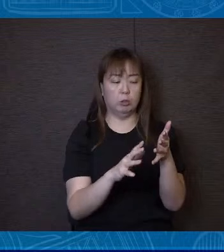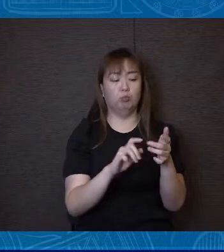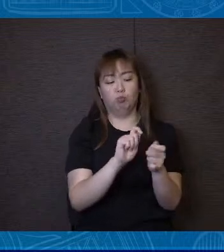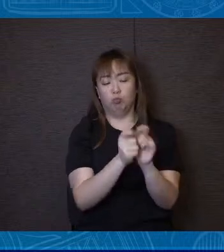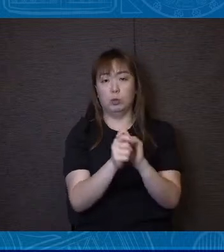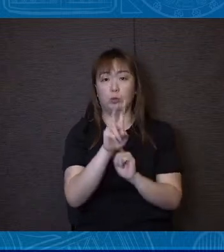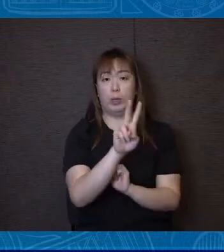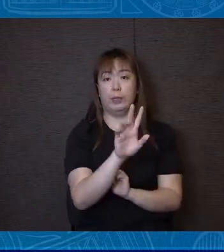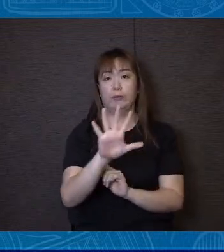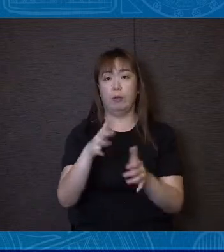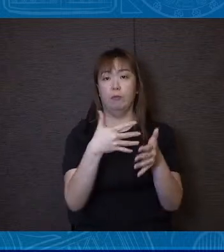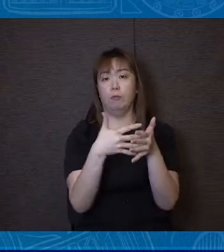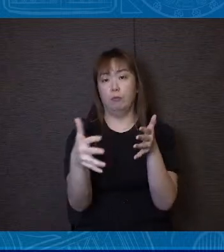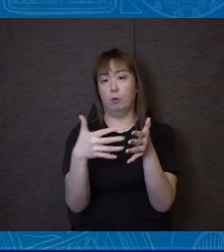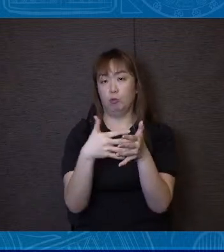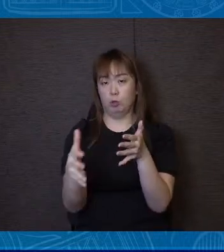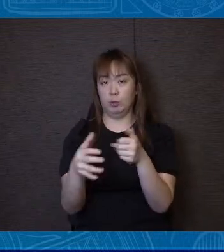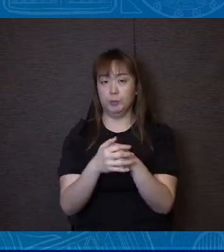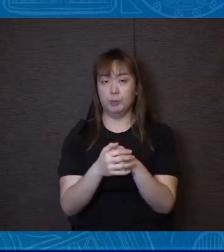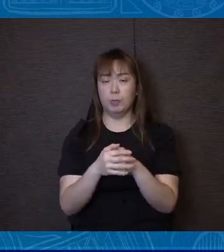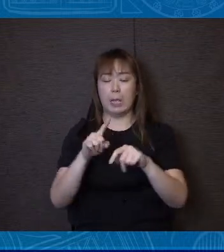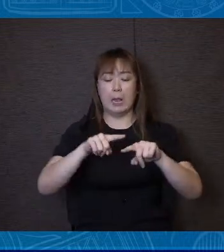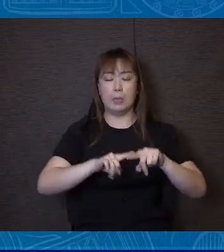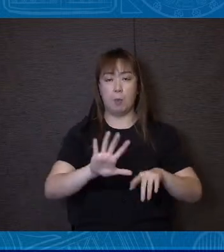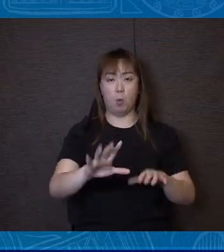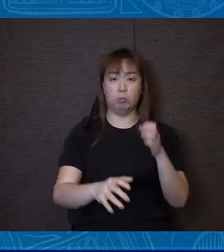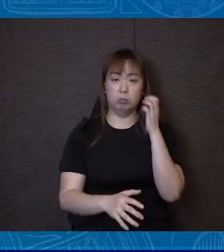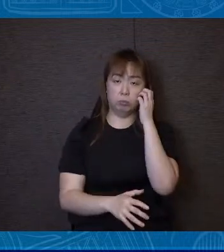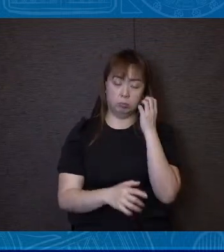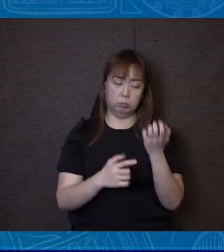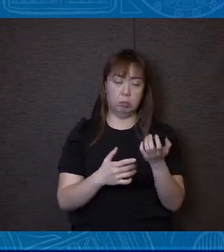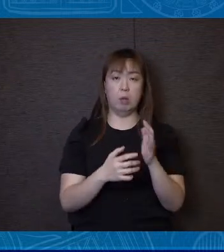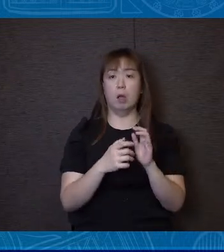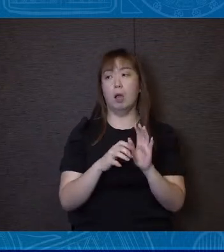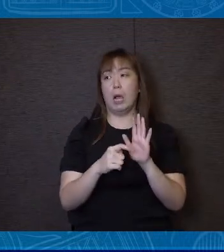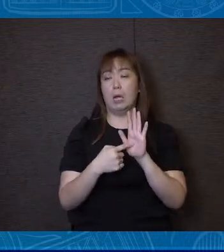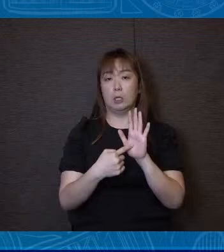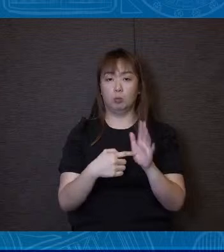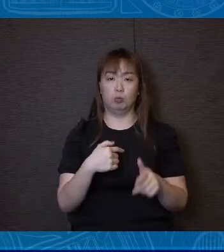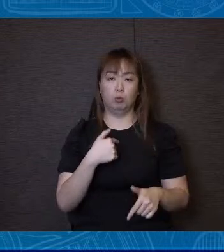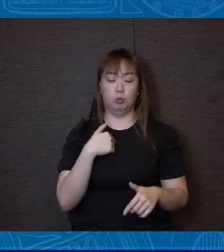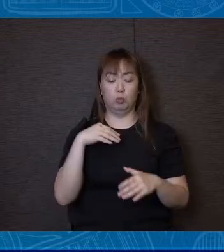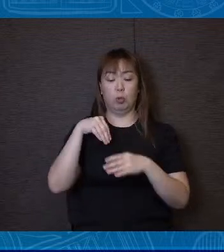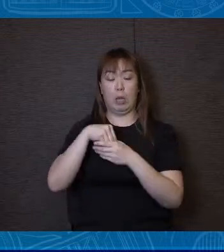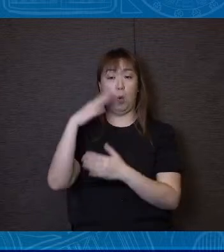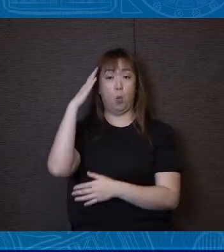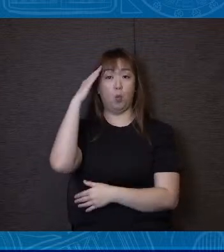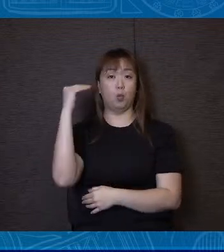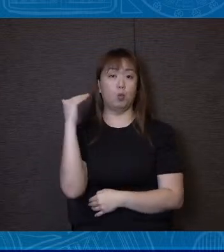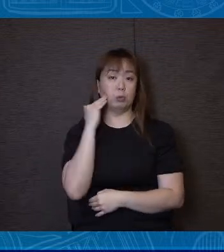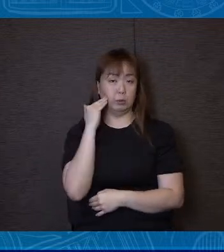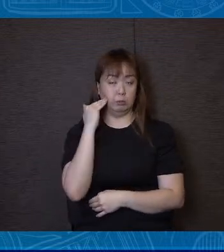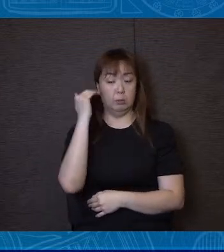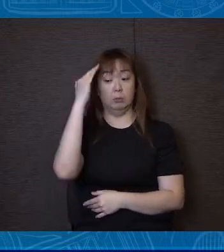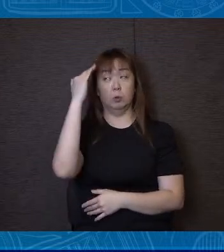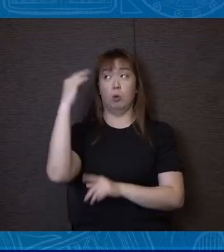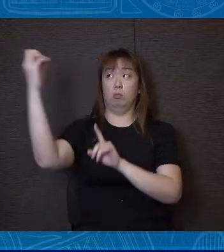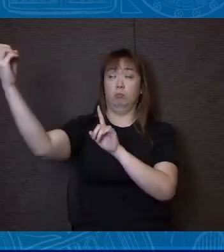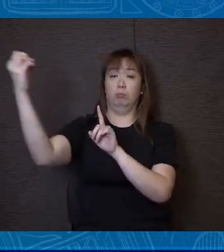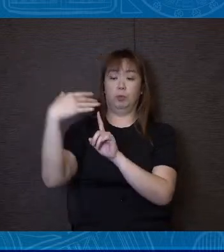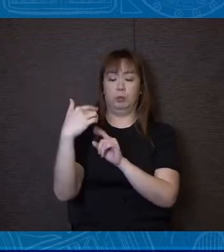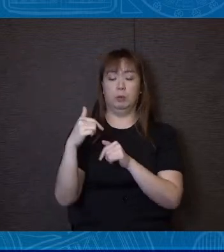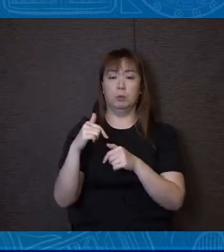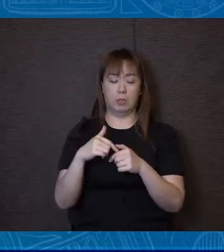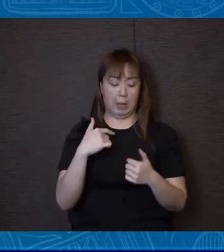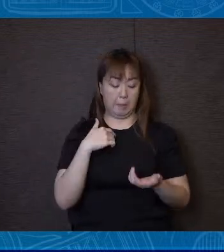and based on your device's language. So for example, I was in Korea for an event, and we got a cell broadcast warning. And